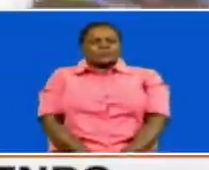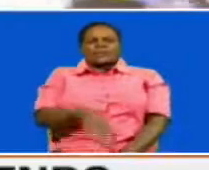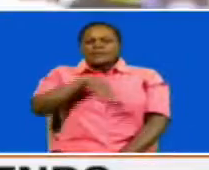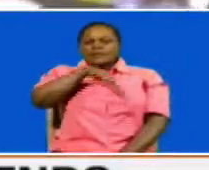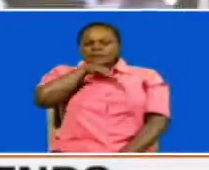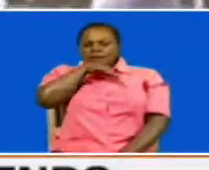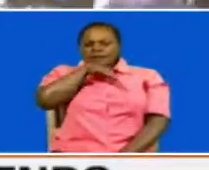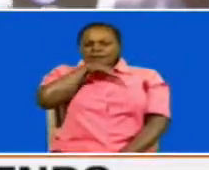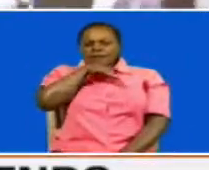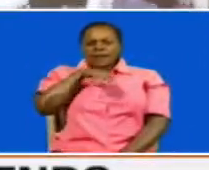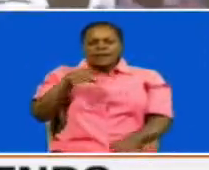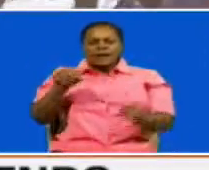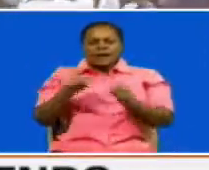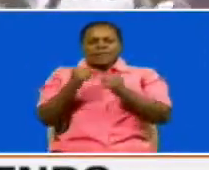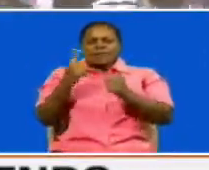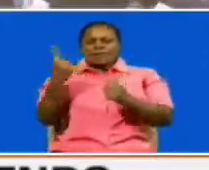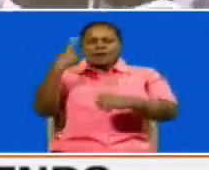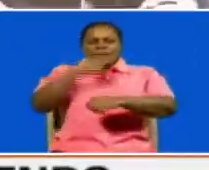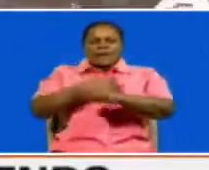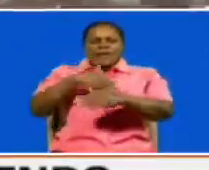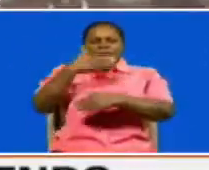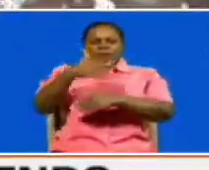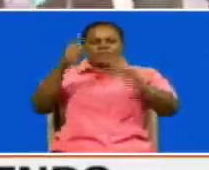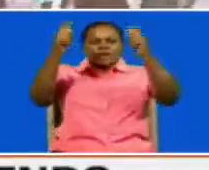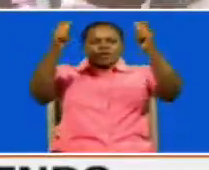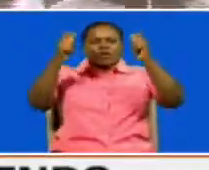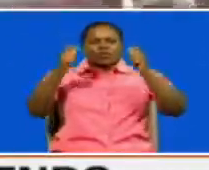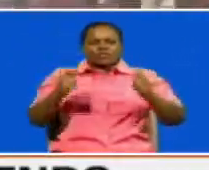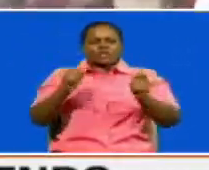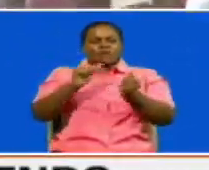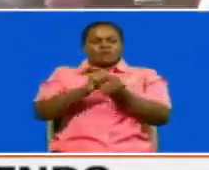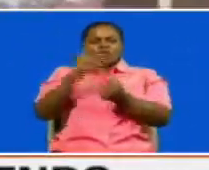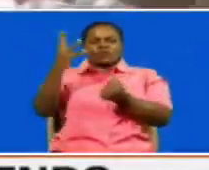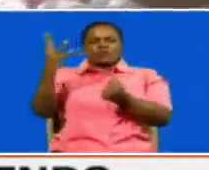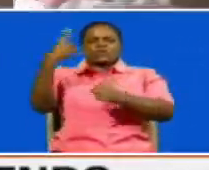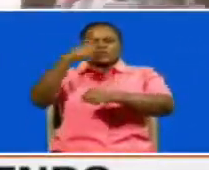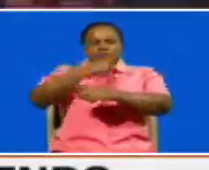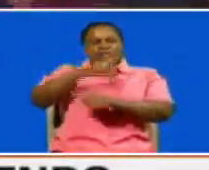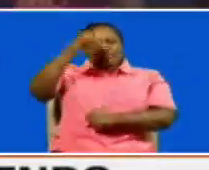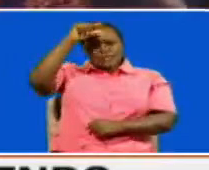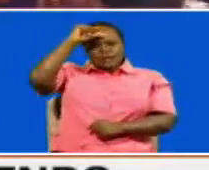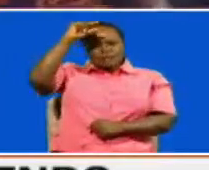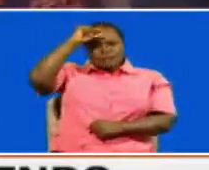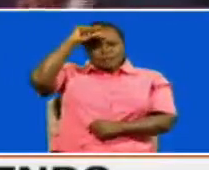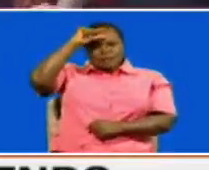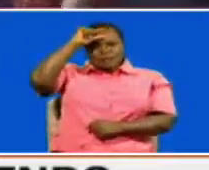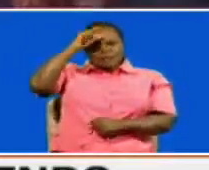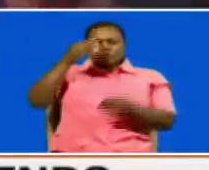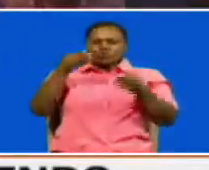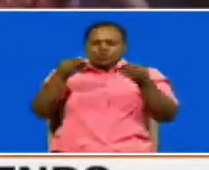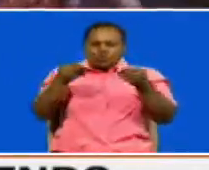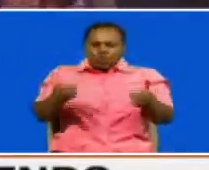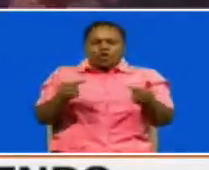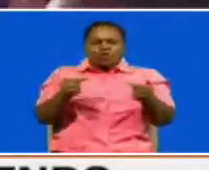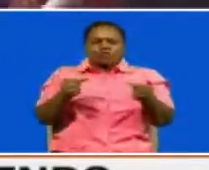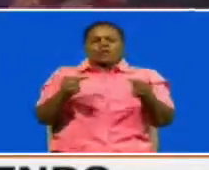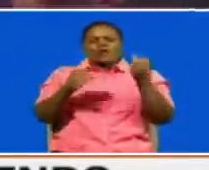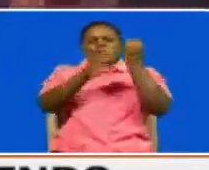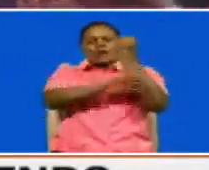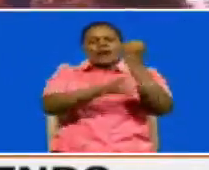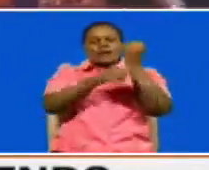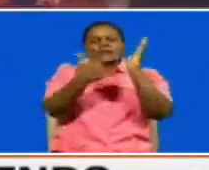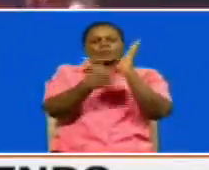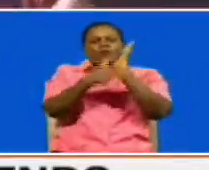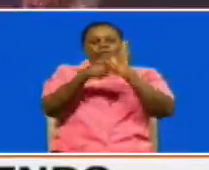Odinga's statement comes just a day after he gave President William Ruto's administration a 14-day ultimatum to fix the country's runaway cost of